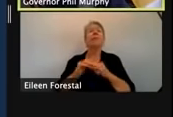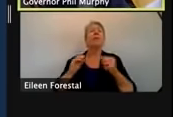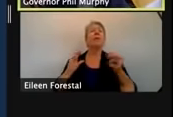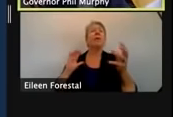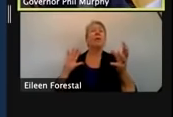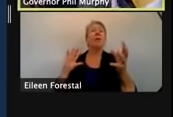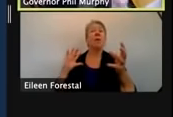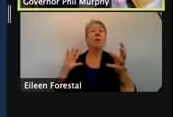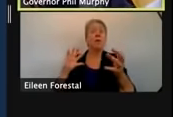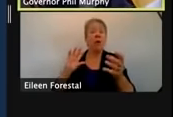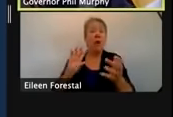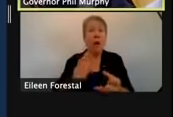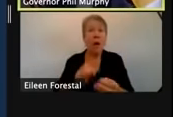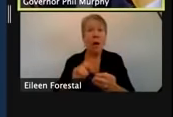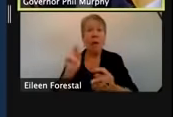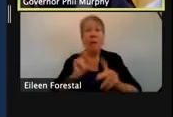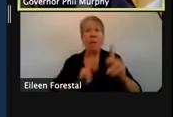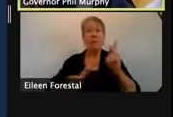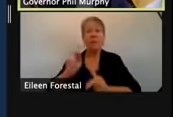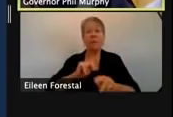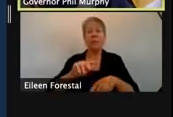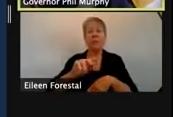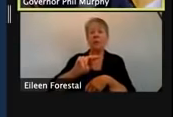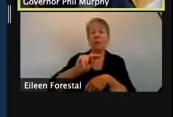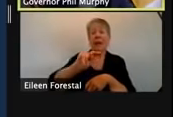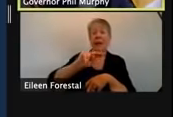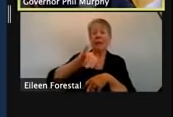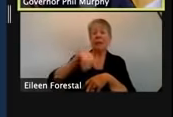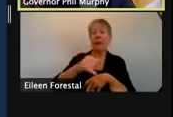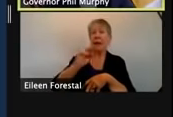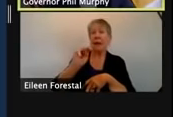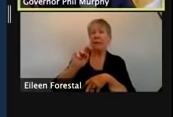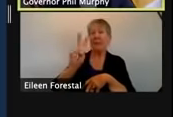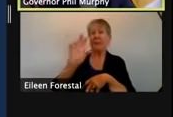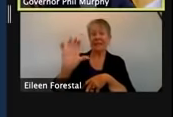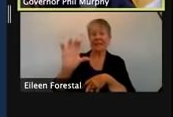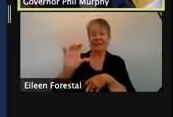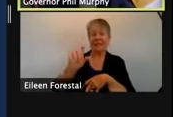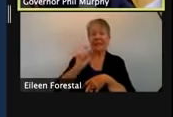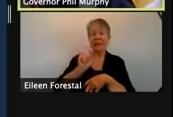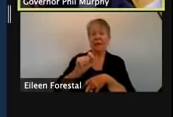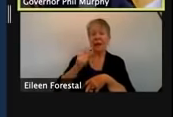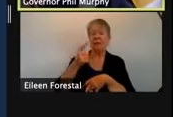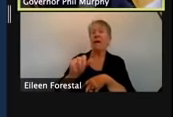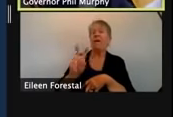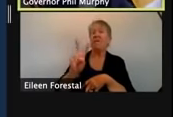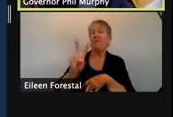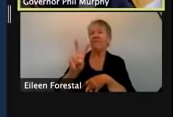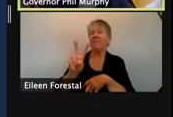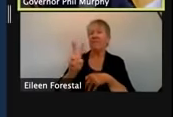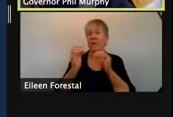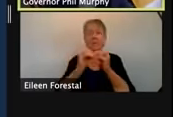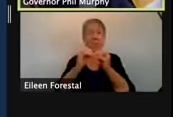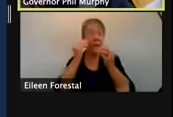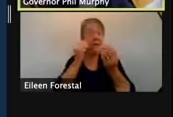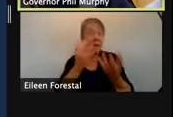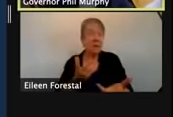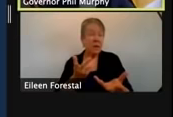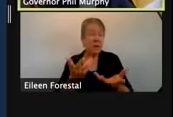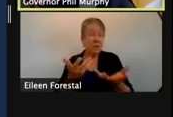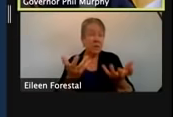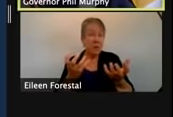NJ.MVC.gov website, you can see that at the bottom of the screen, is up nearly threefold from all of 2019. The number